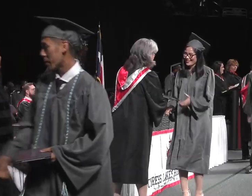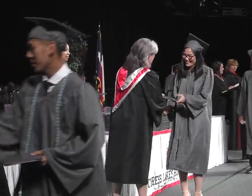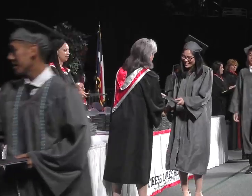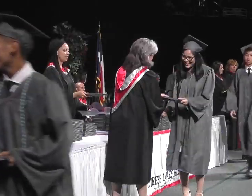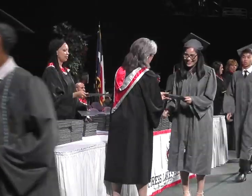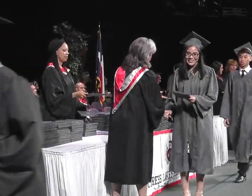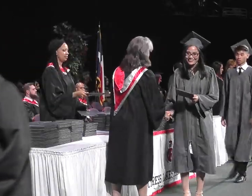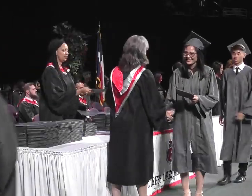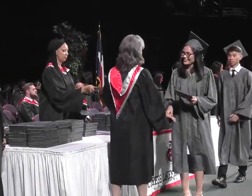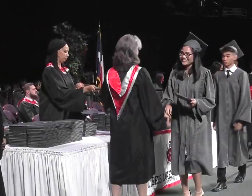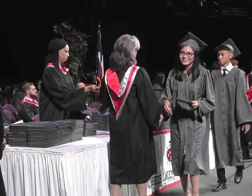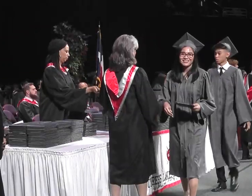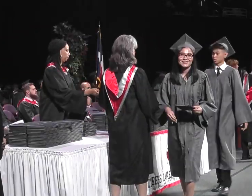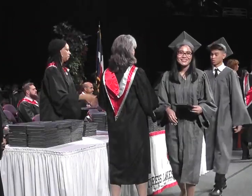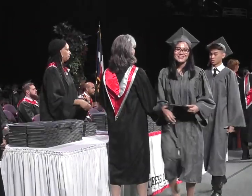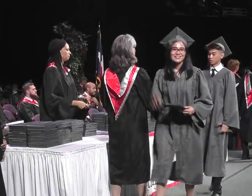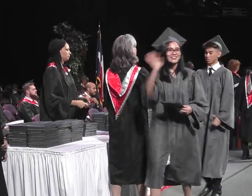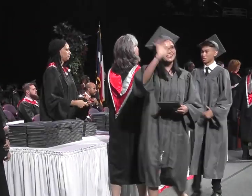Nguyen.